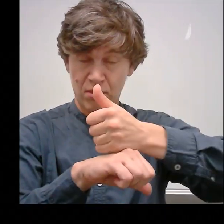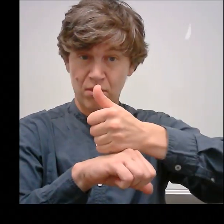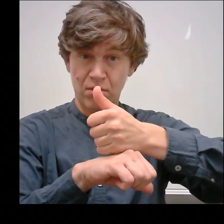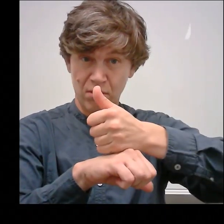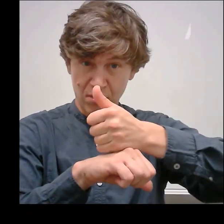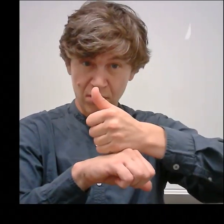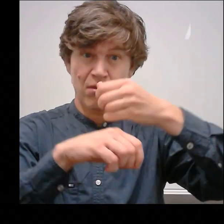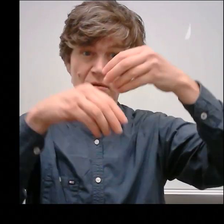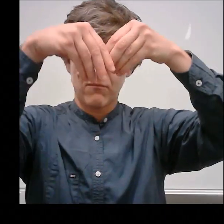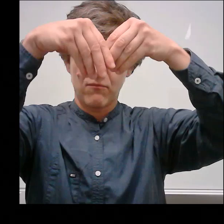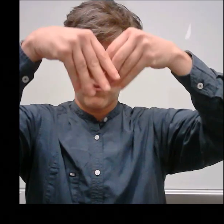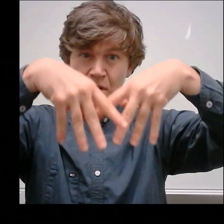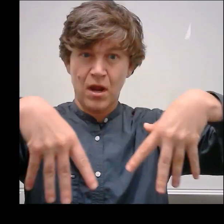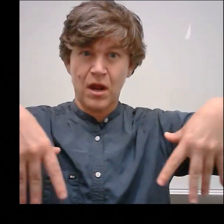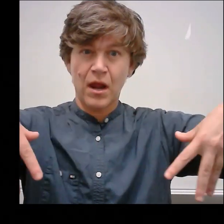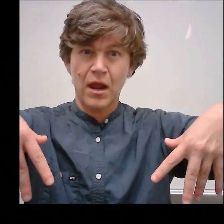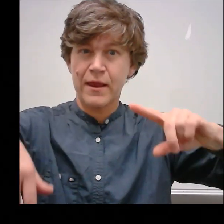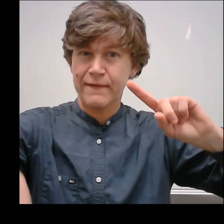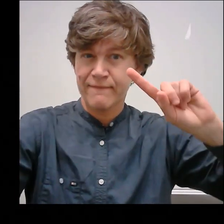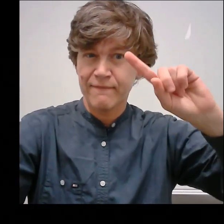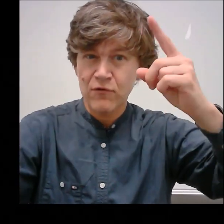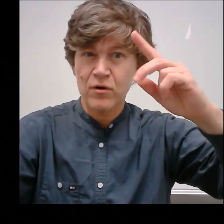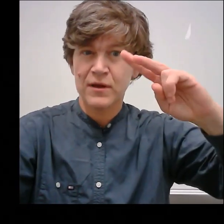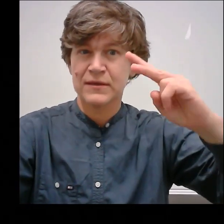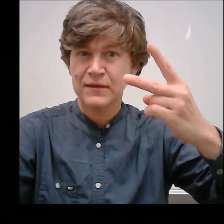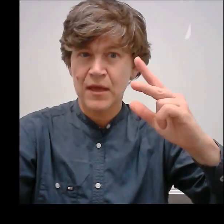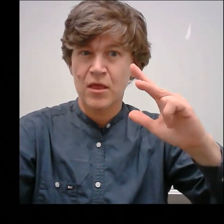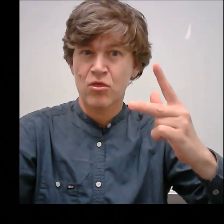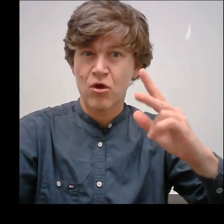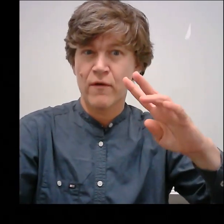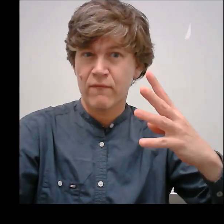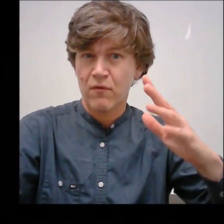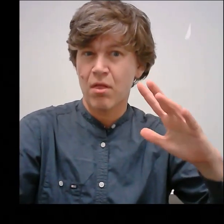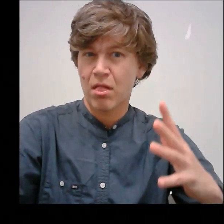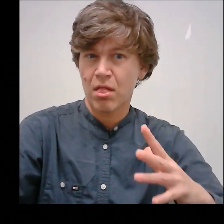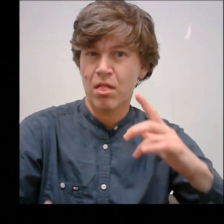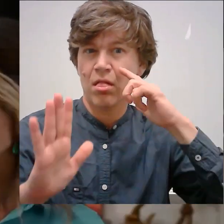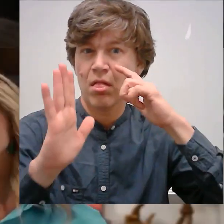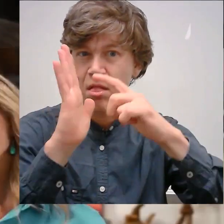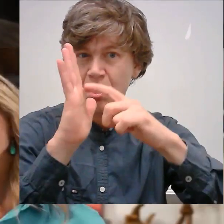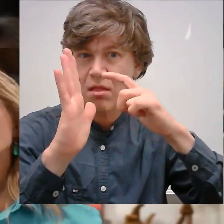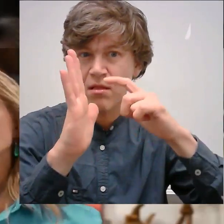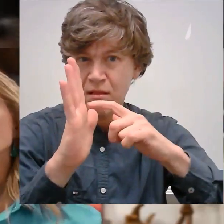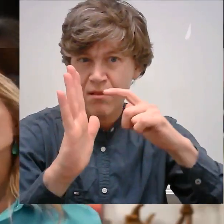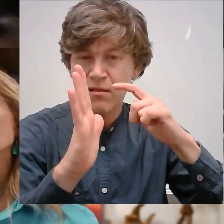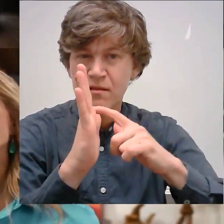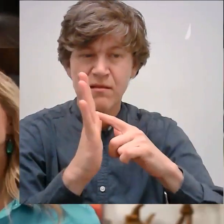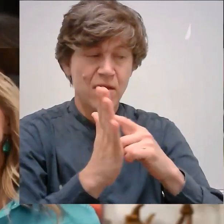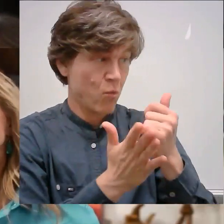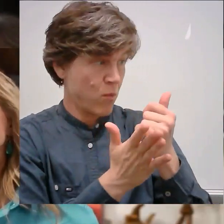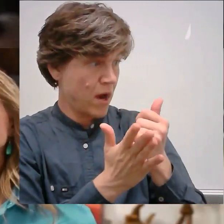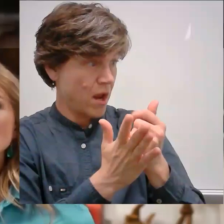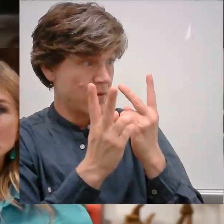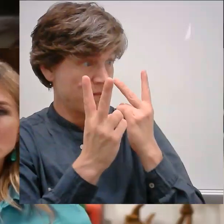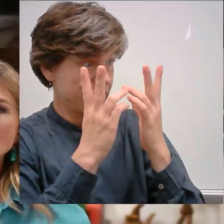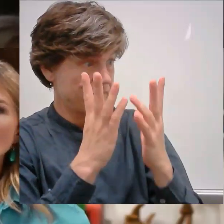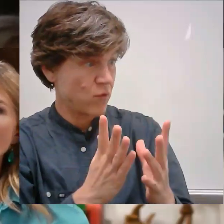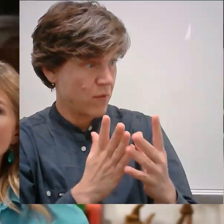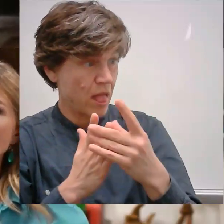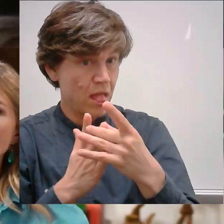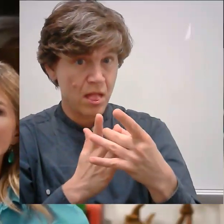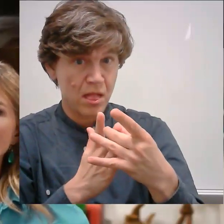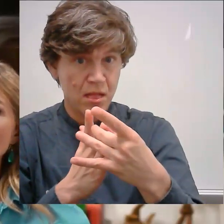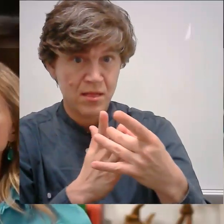complementary relationships will provide a guide for the viewer to move around an image. If you can nudge someone to read your image in a